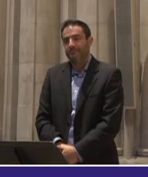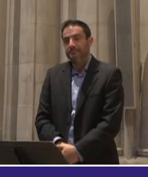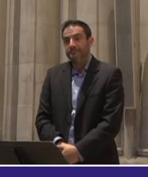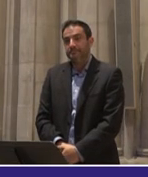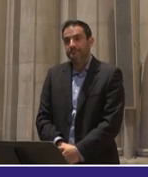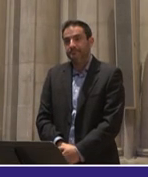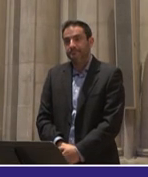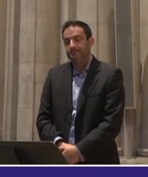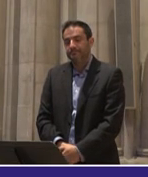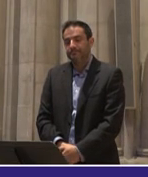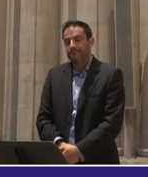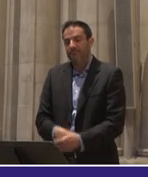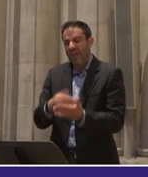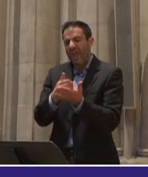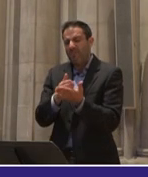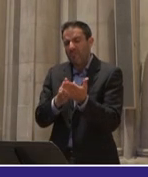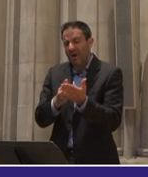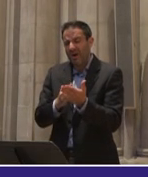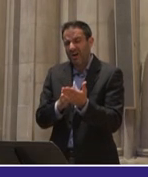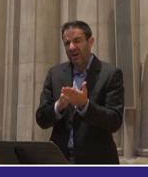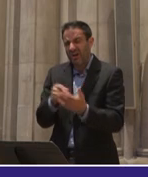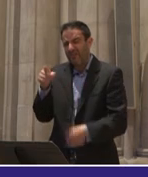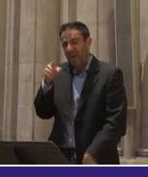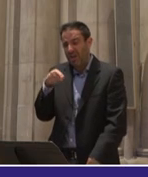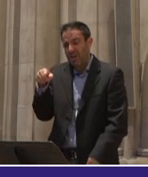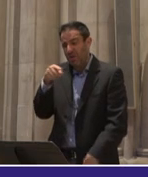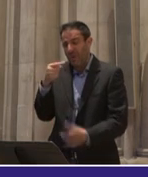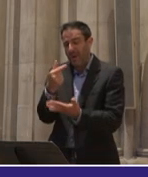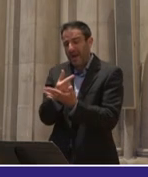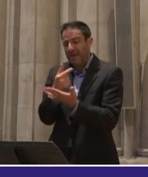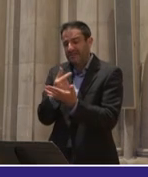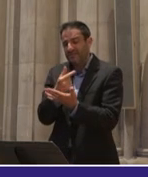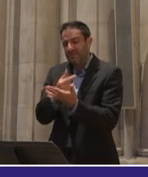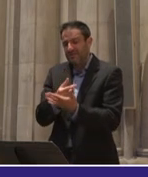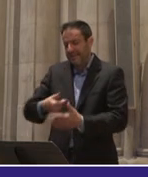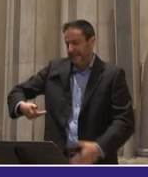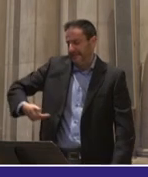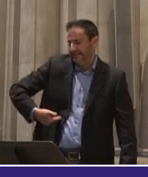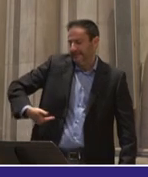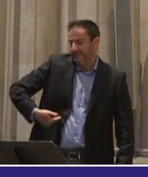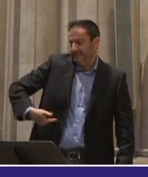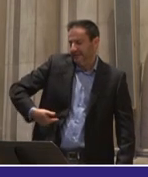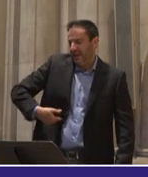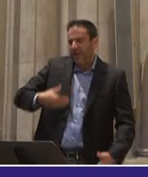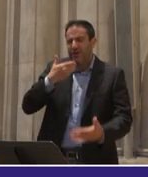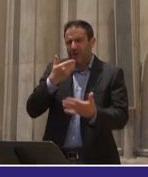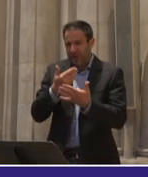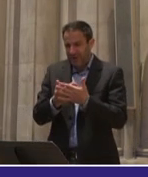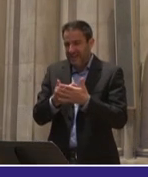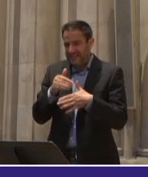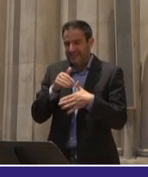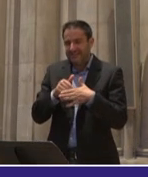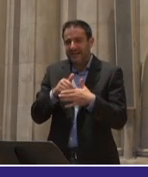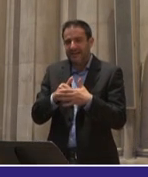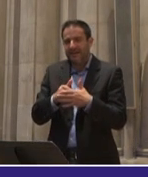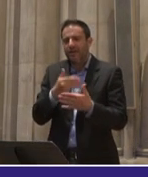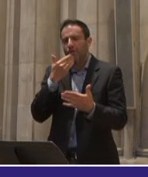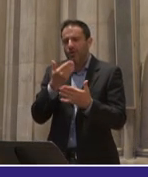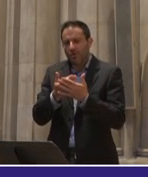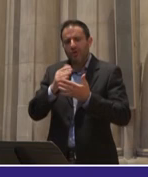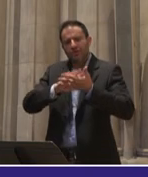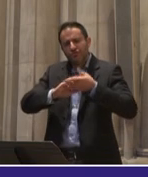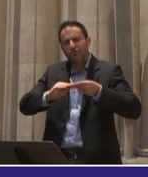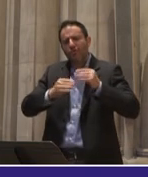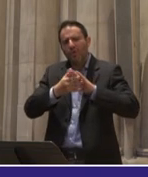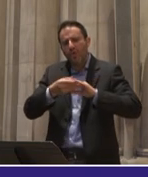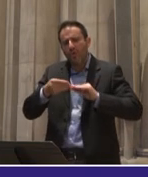And part of your gospel is revealed in that innate goodness inside you, your good story,